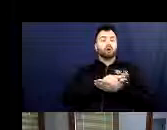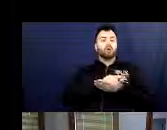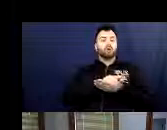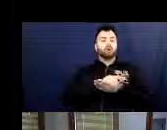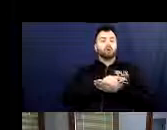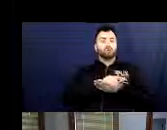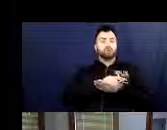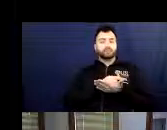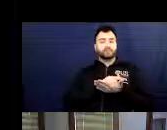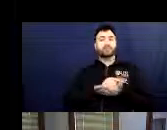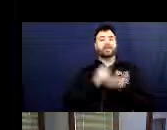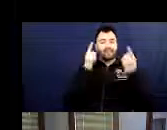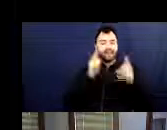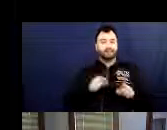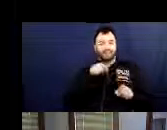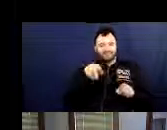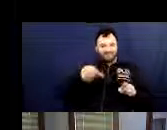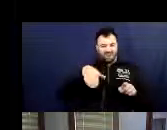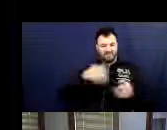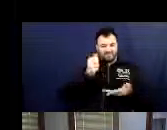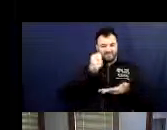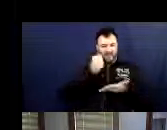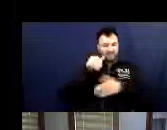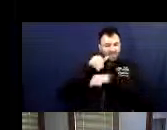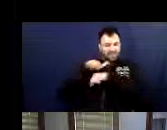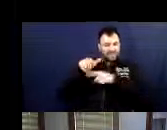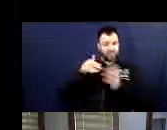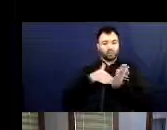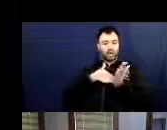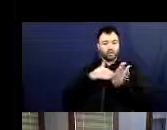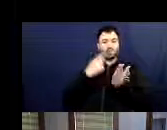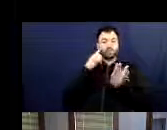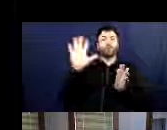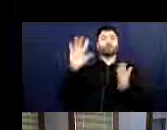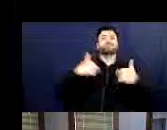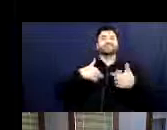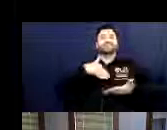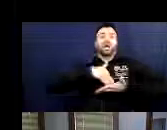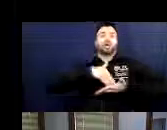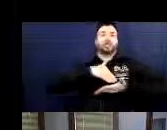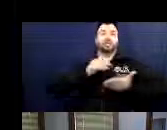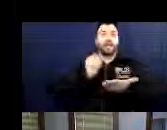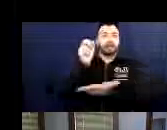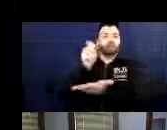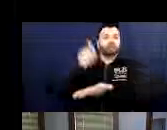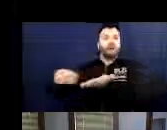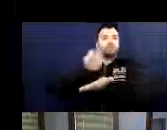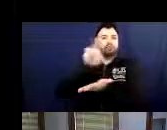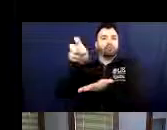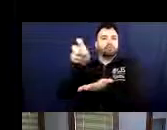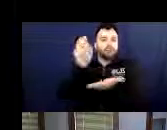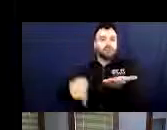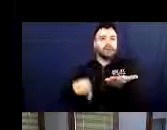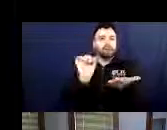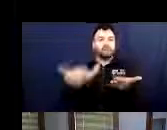it was sent to a doctor, so that doctor had the authority to actually prescribe it. Probably the most famous part of